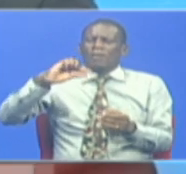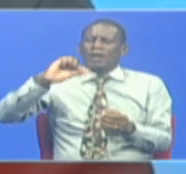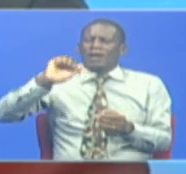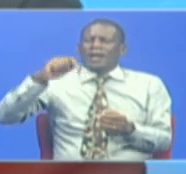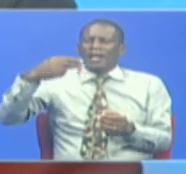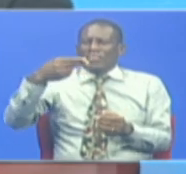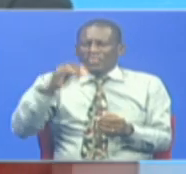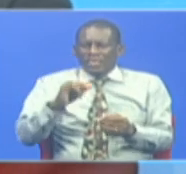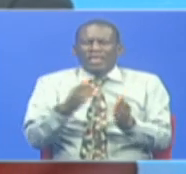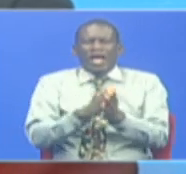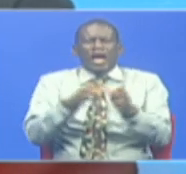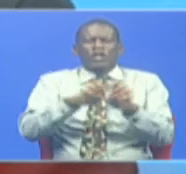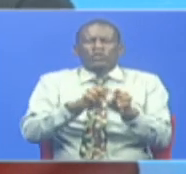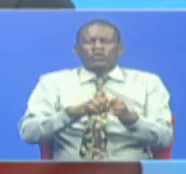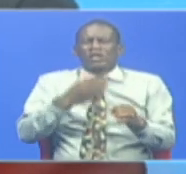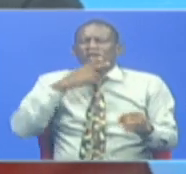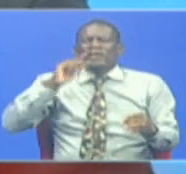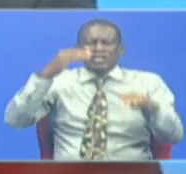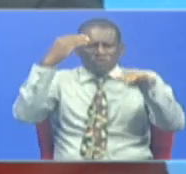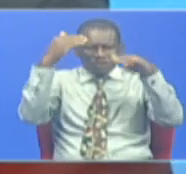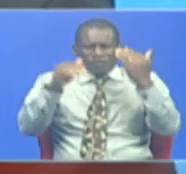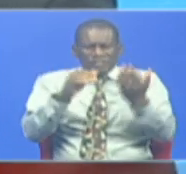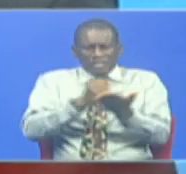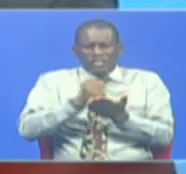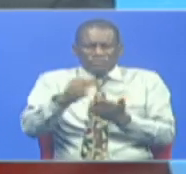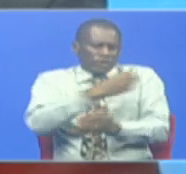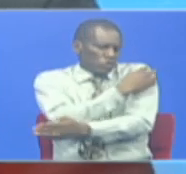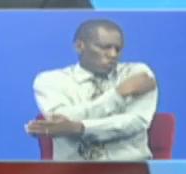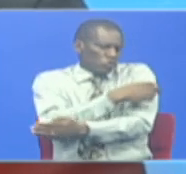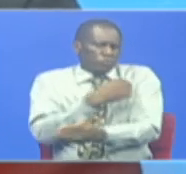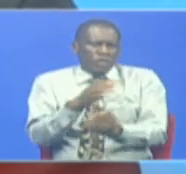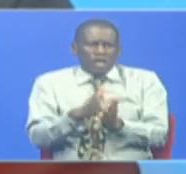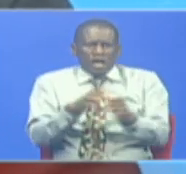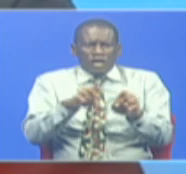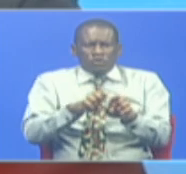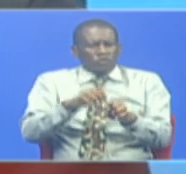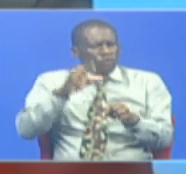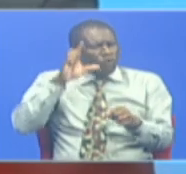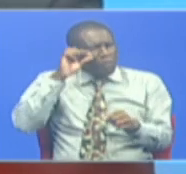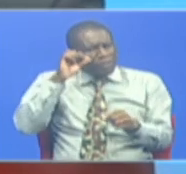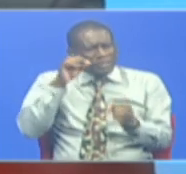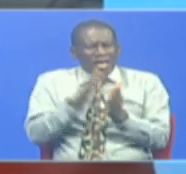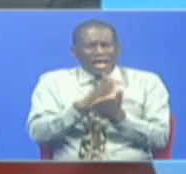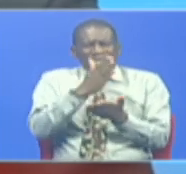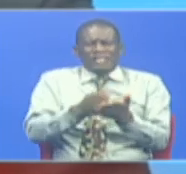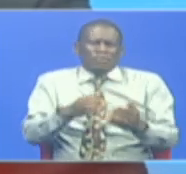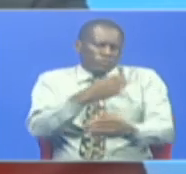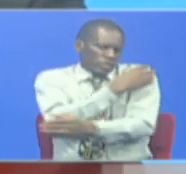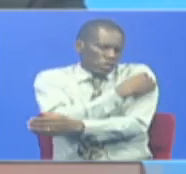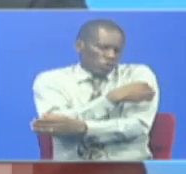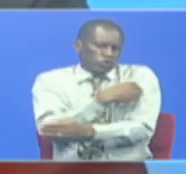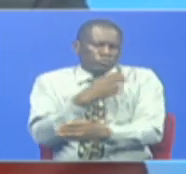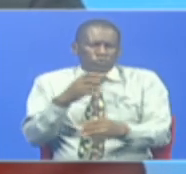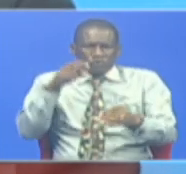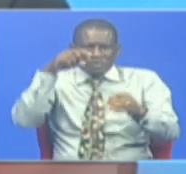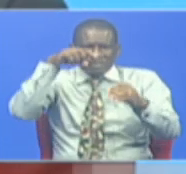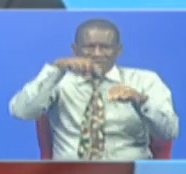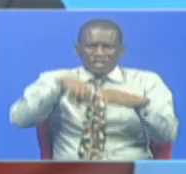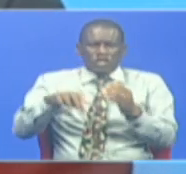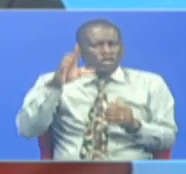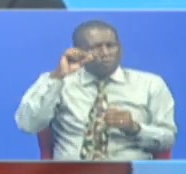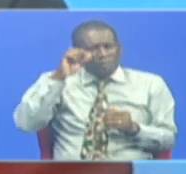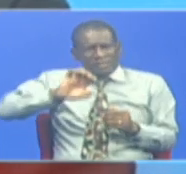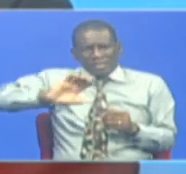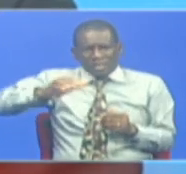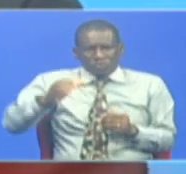Kenyatta University Referral Hospital, and then also Coast General and some of the hospitals in the Mombasa